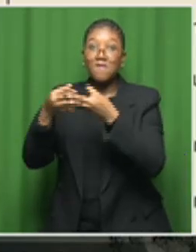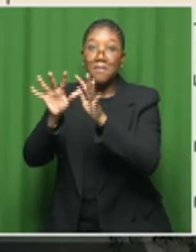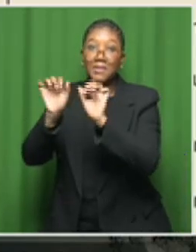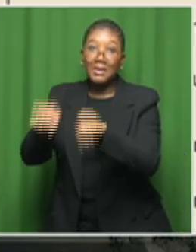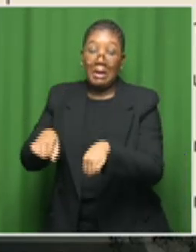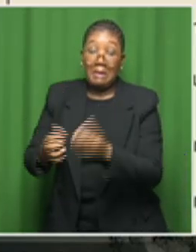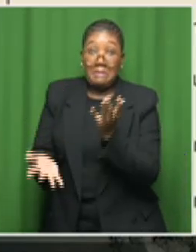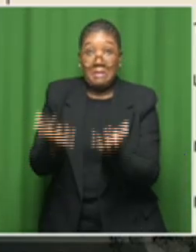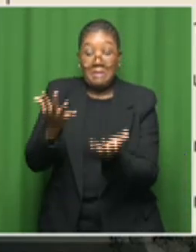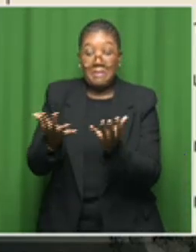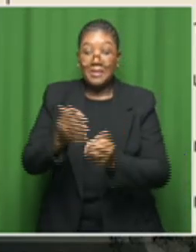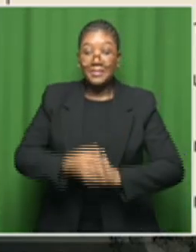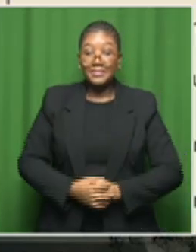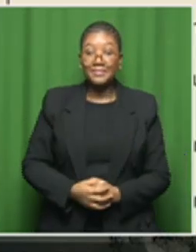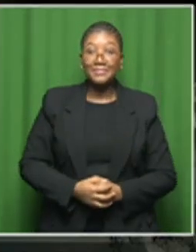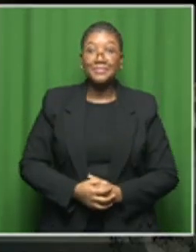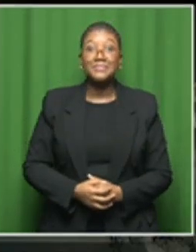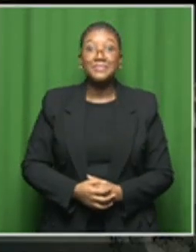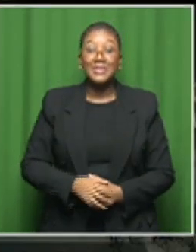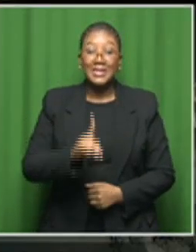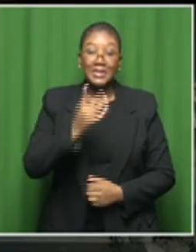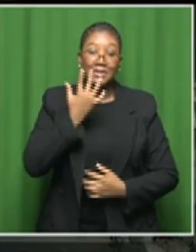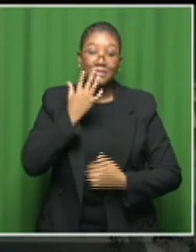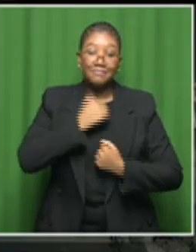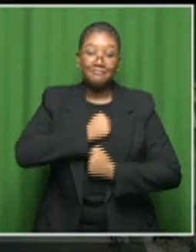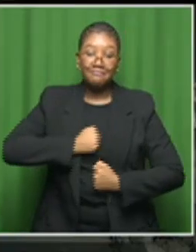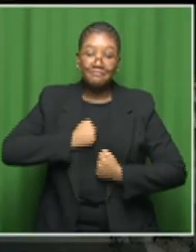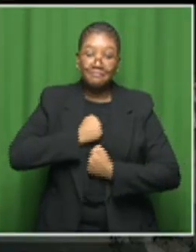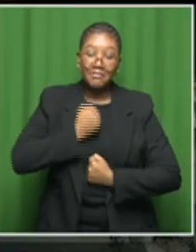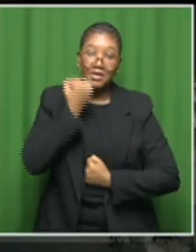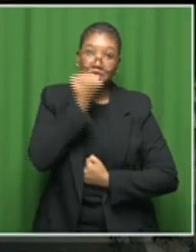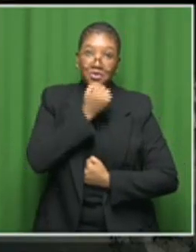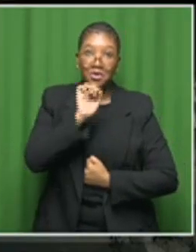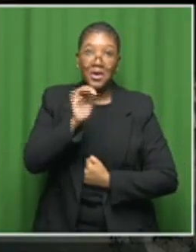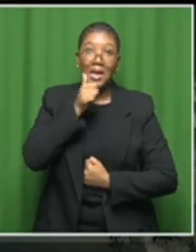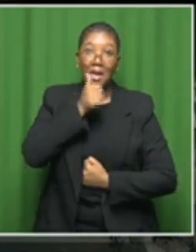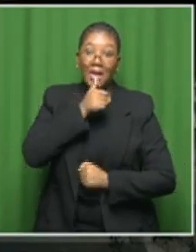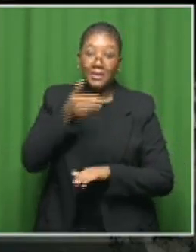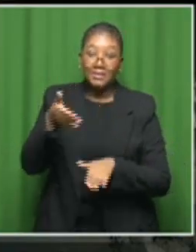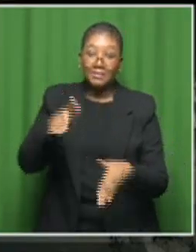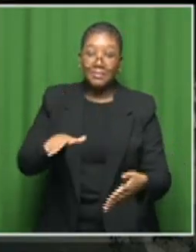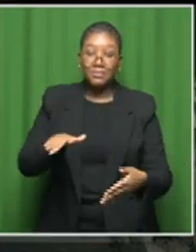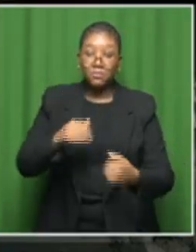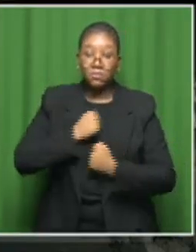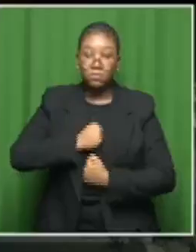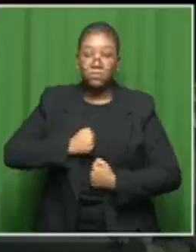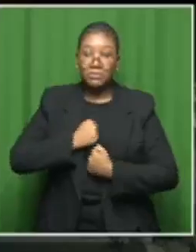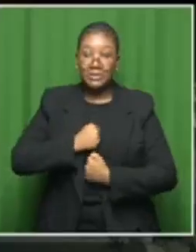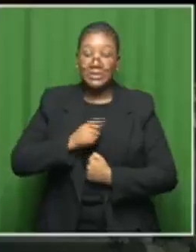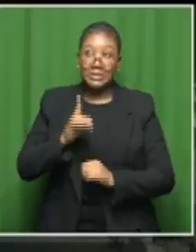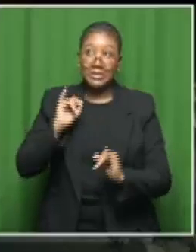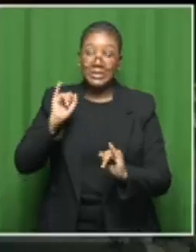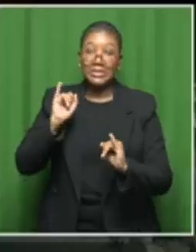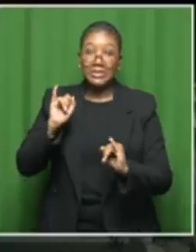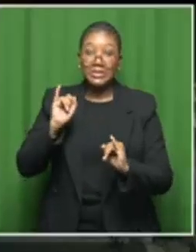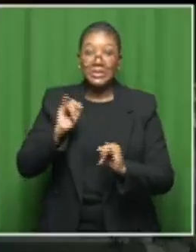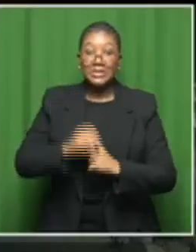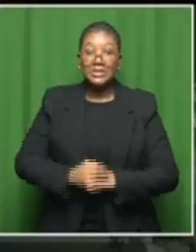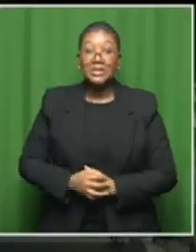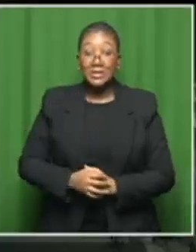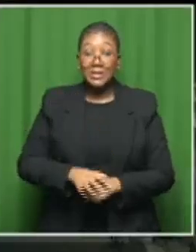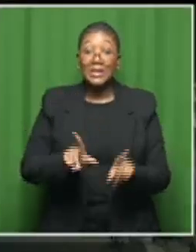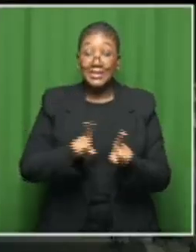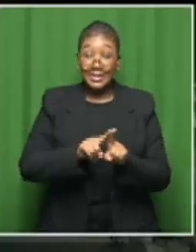Sure. I'm sorry on the passing of your aunt. I mean, that sounded incredibly tragic. In fact, I have a very